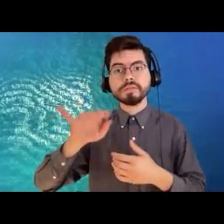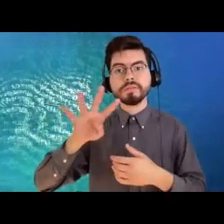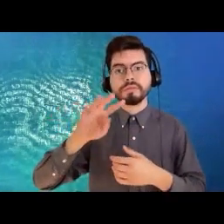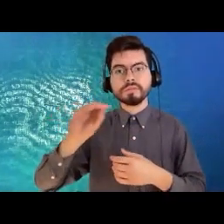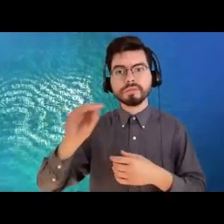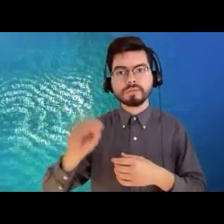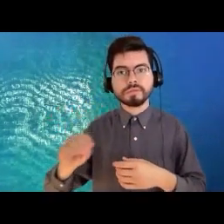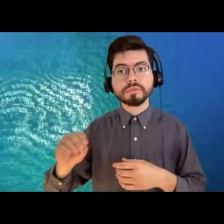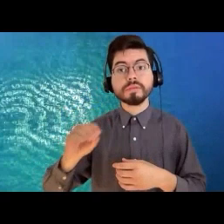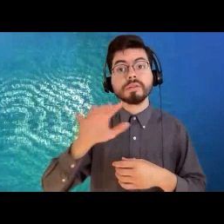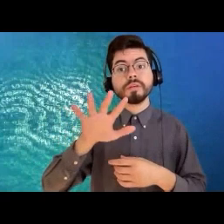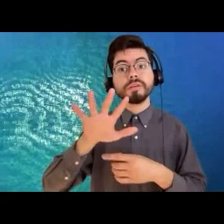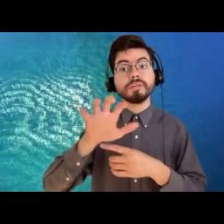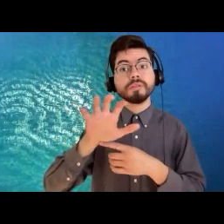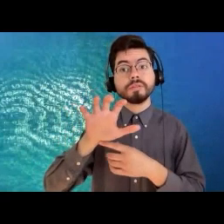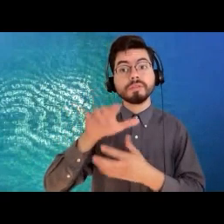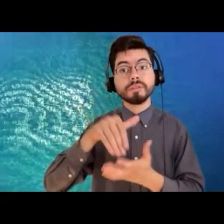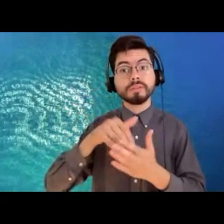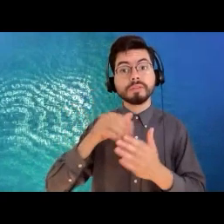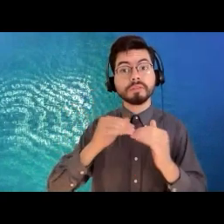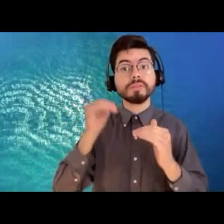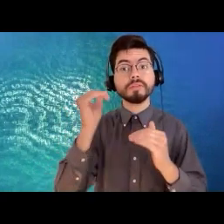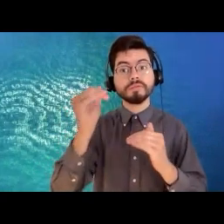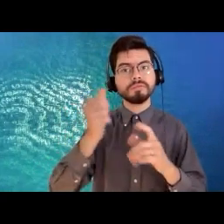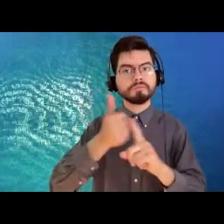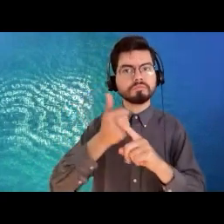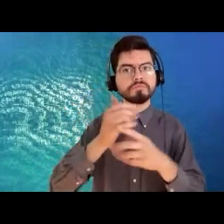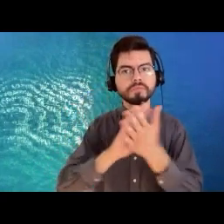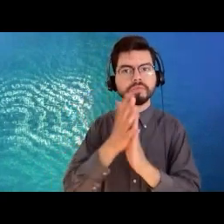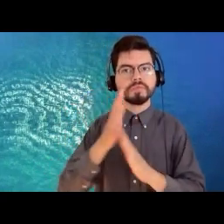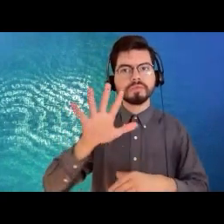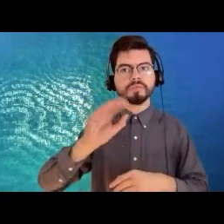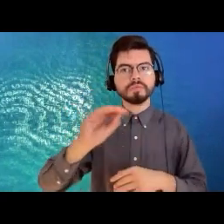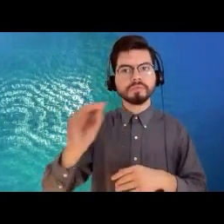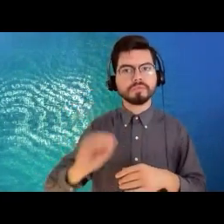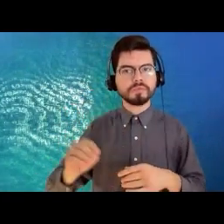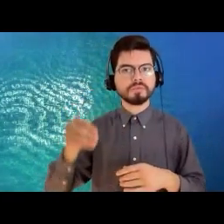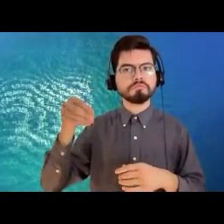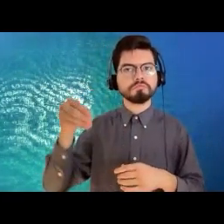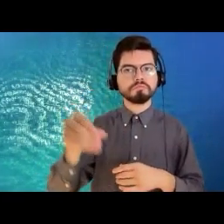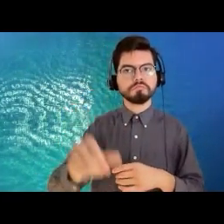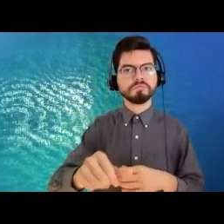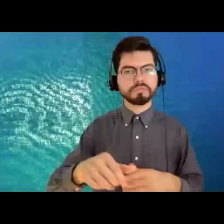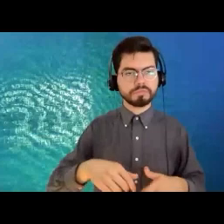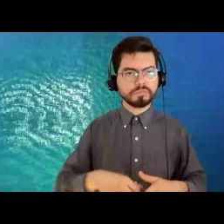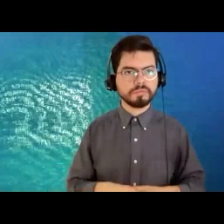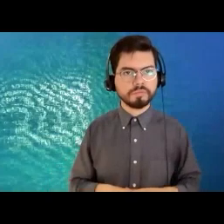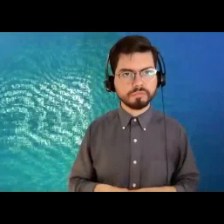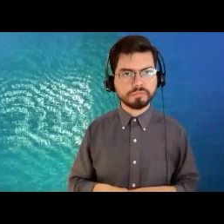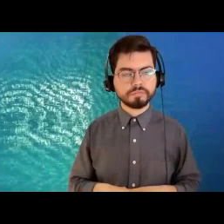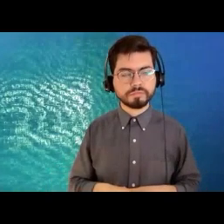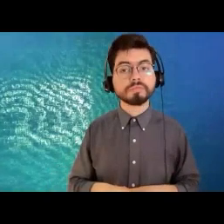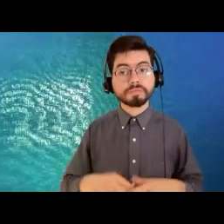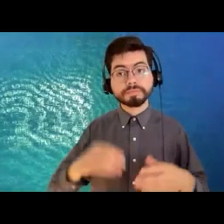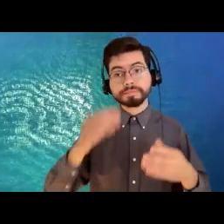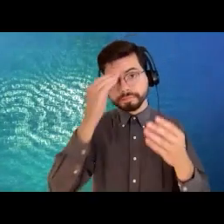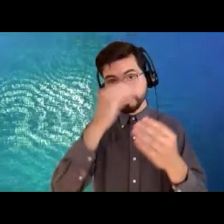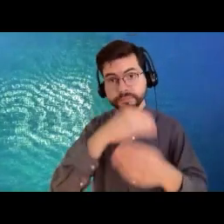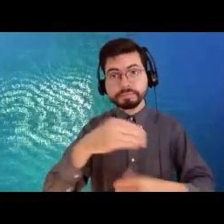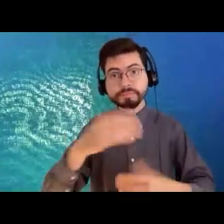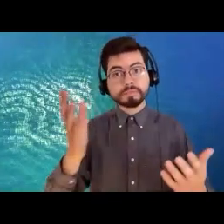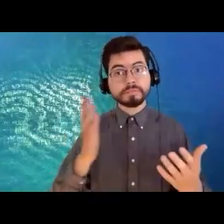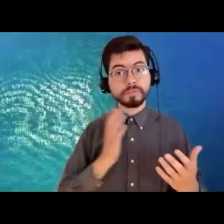$500,000 is 5%. Yeah, and just so you're also aware, our